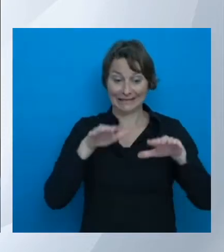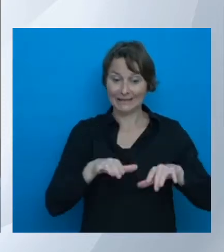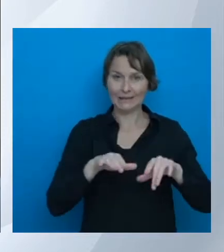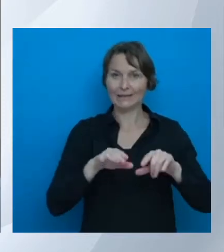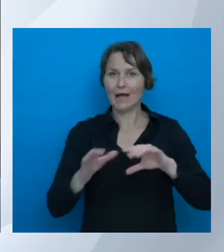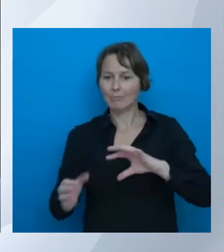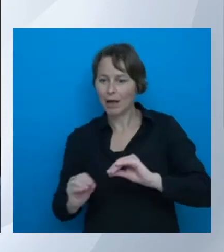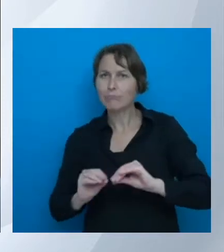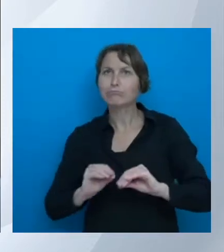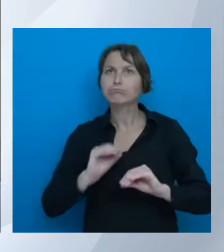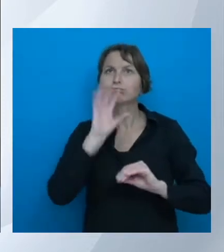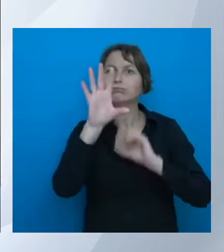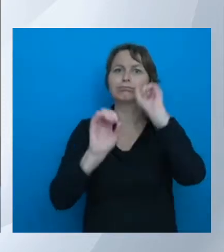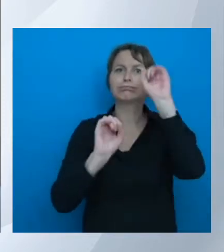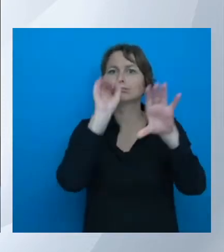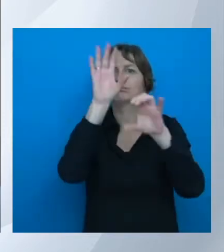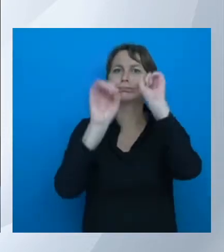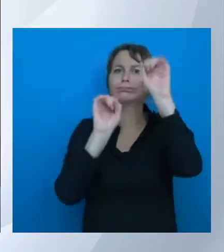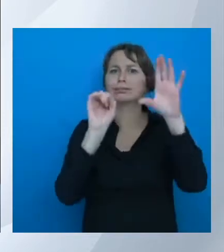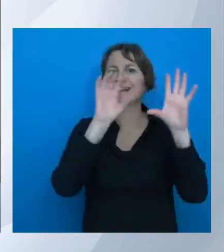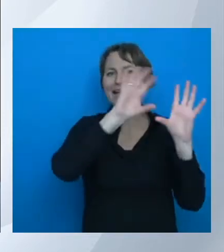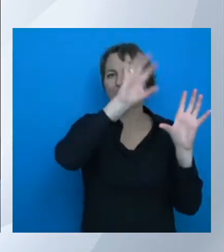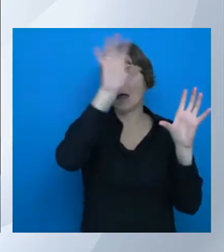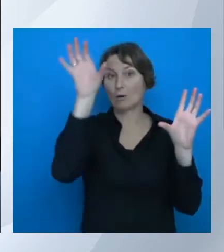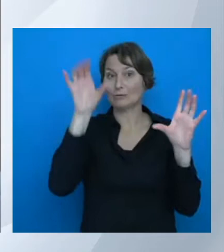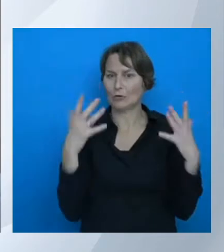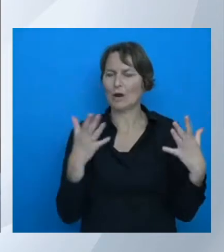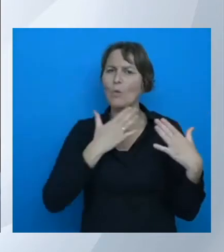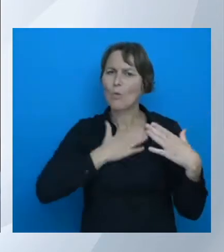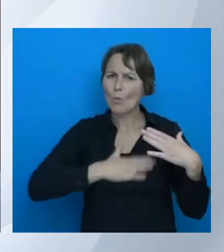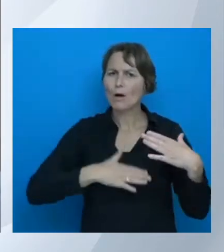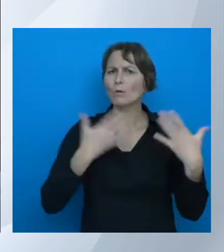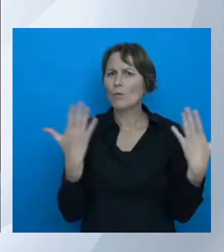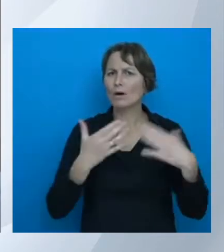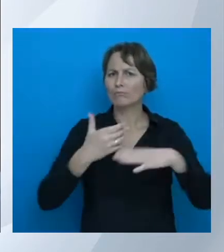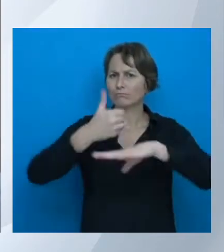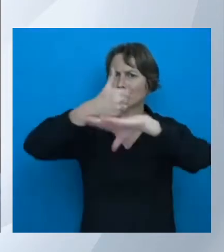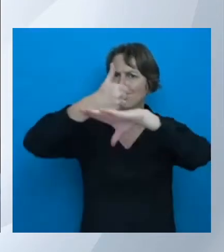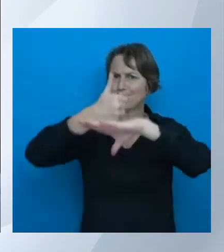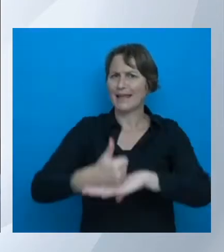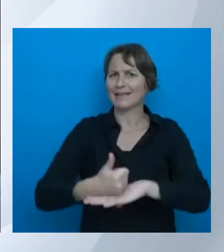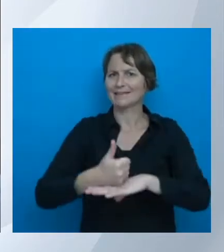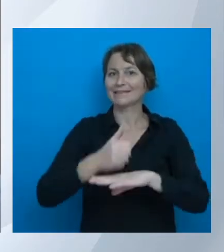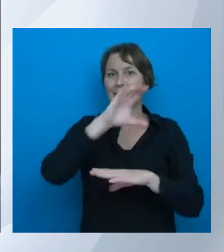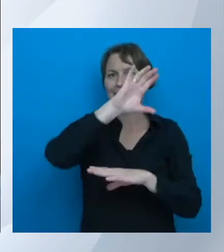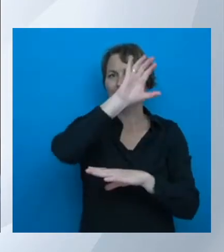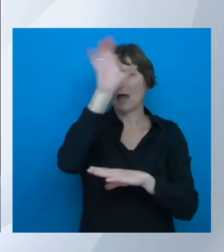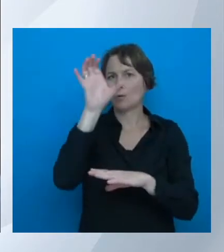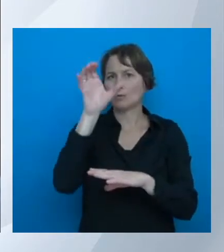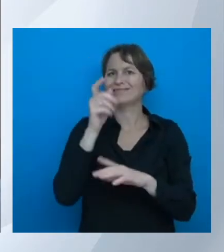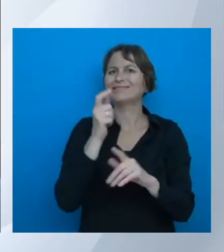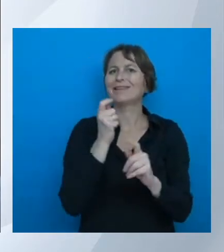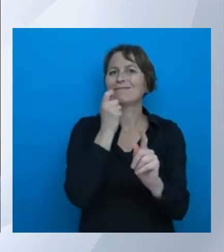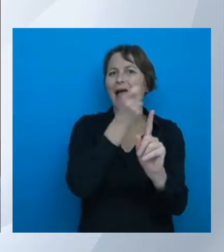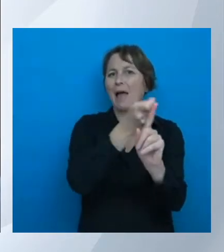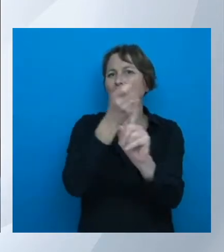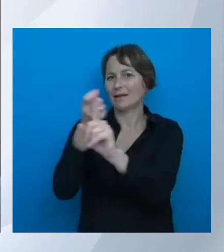cloud or cloud native application. One very important piece of cloud native application equation is